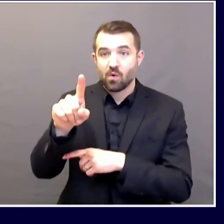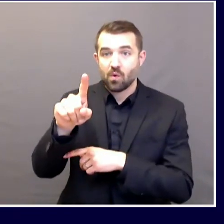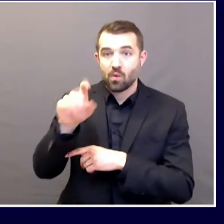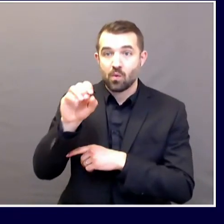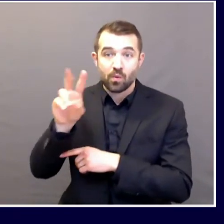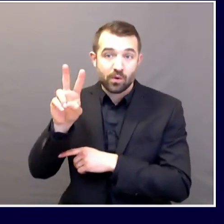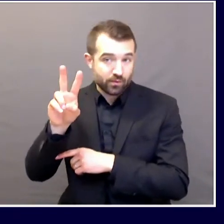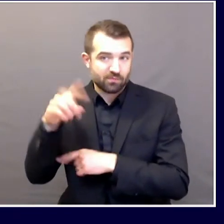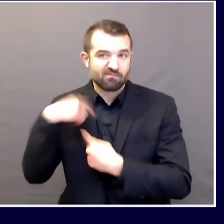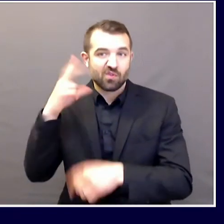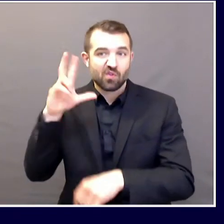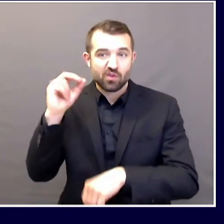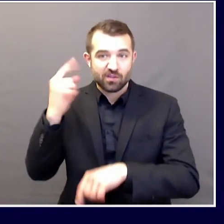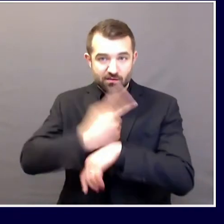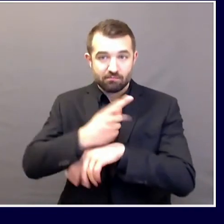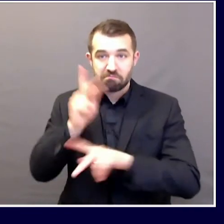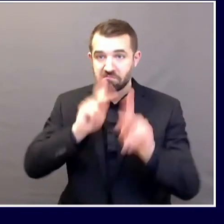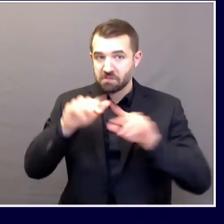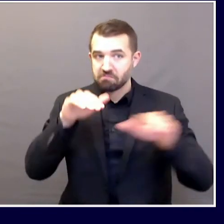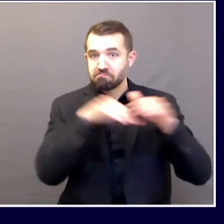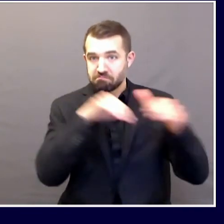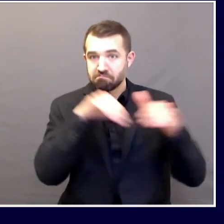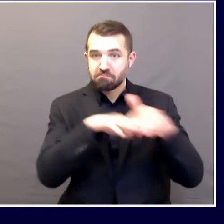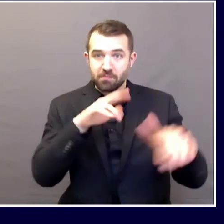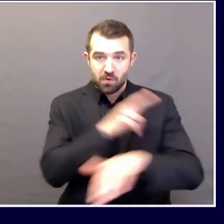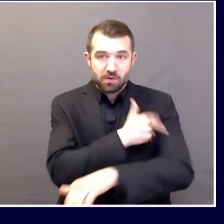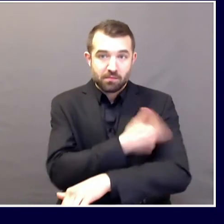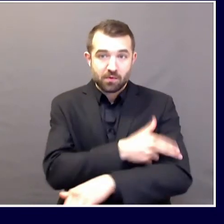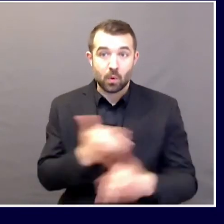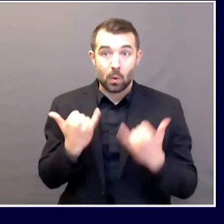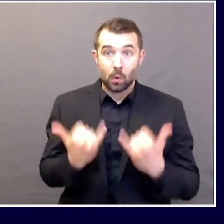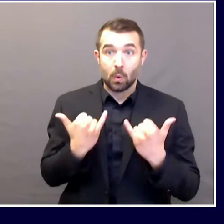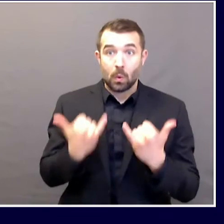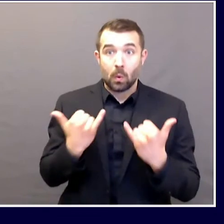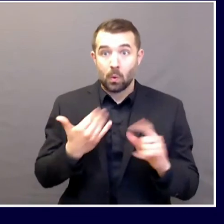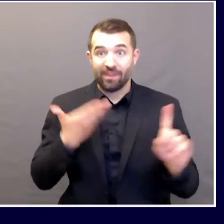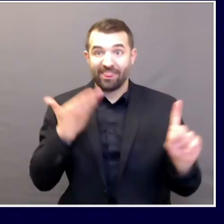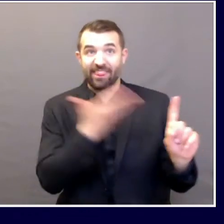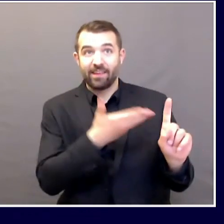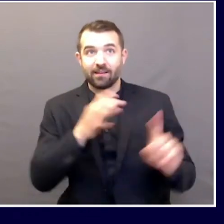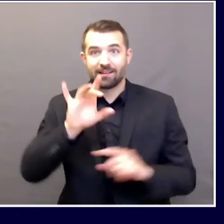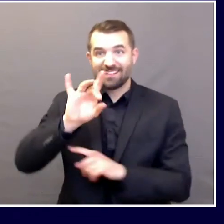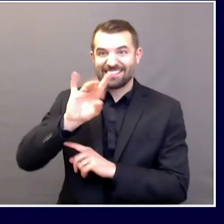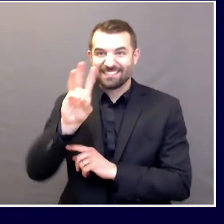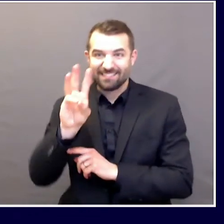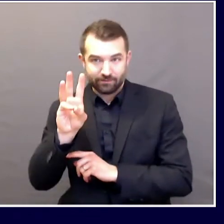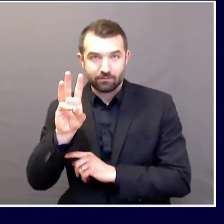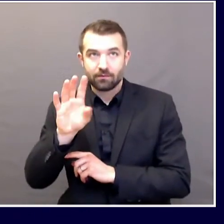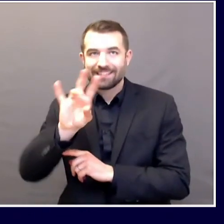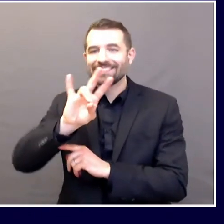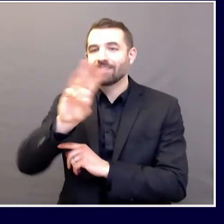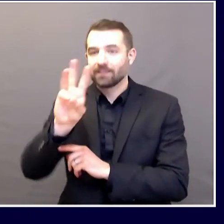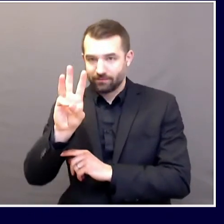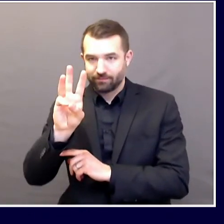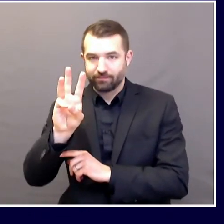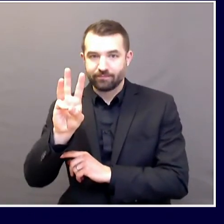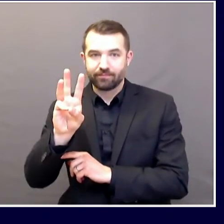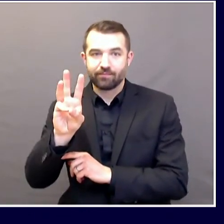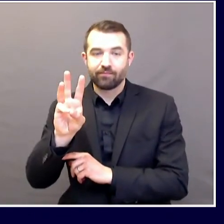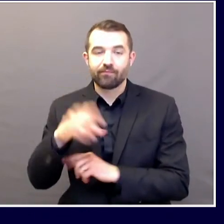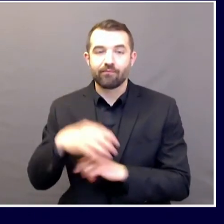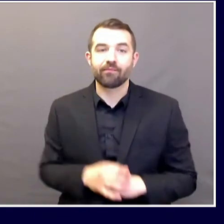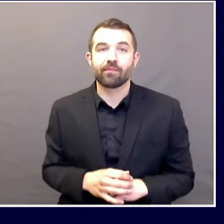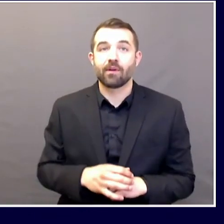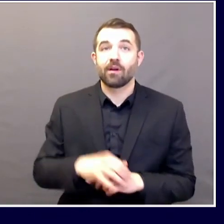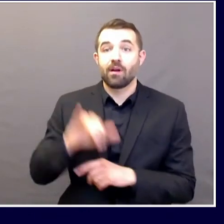COVID. Right now in Maine, 76 people are in the hospital. 23 of them are in the critical care unit,